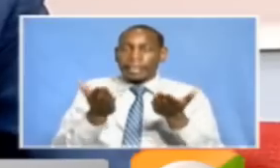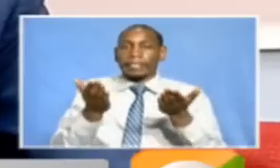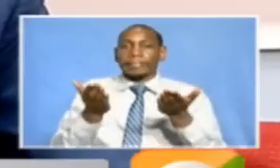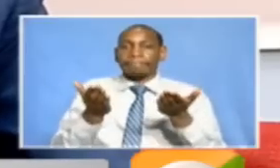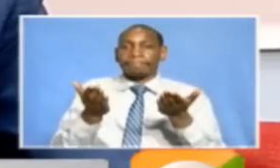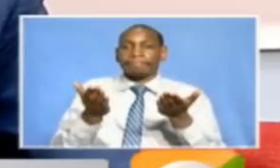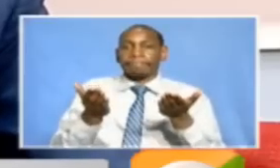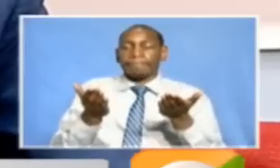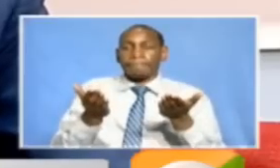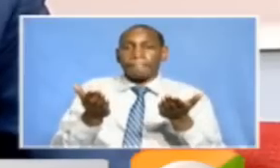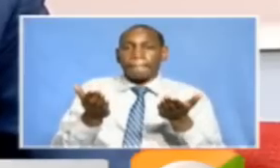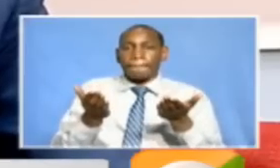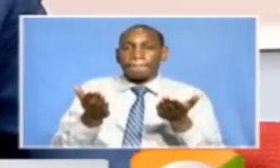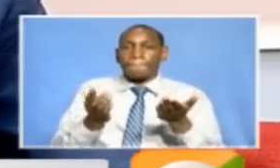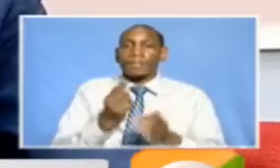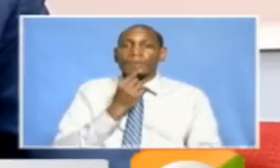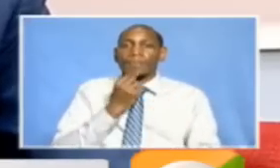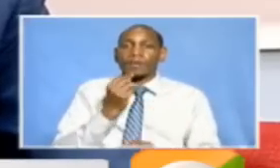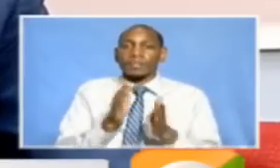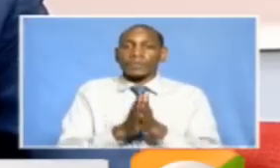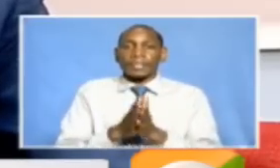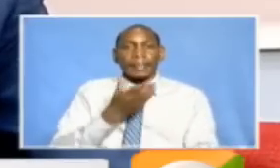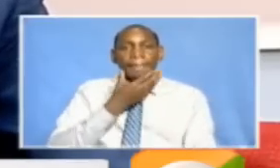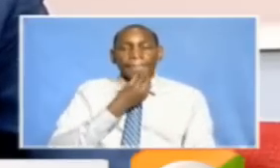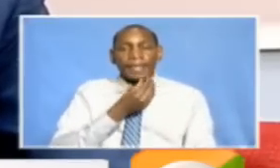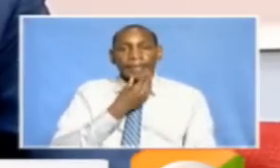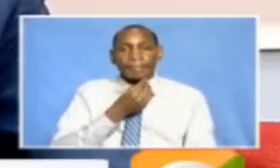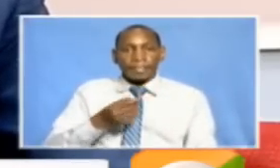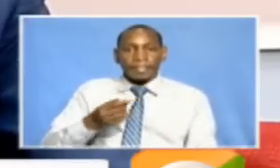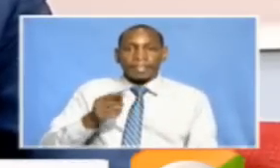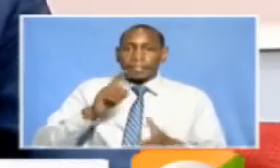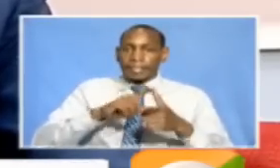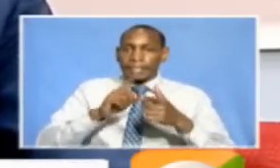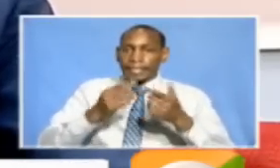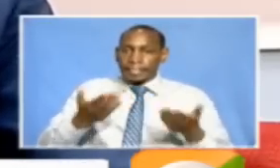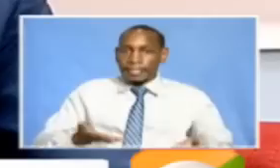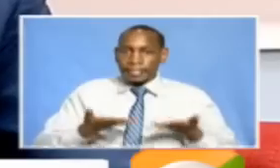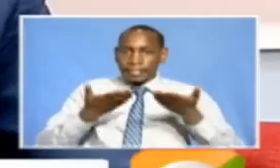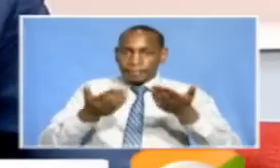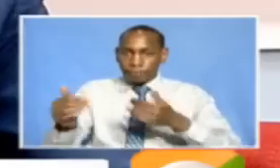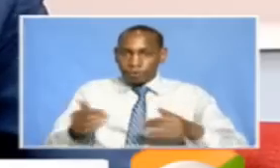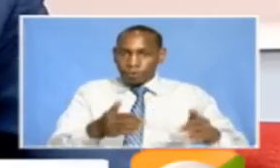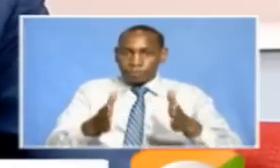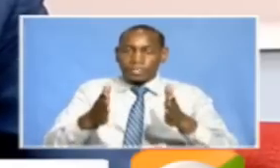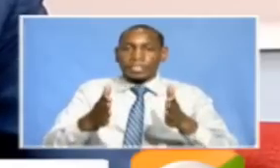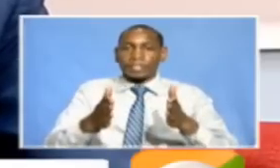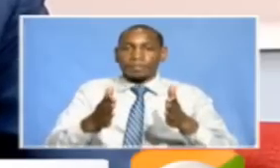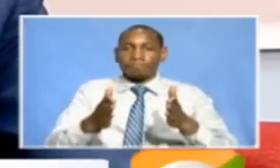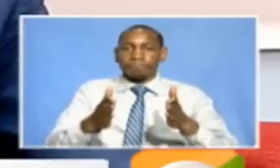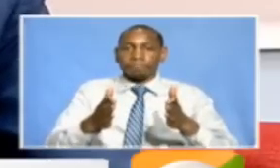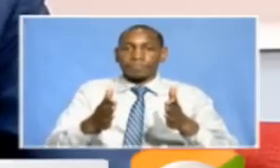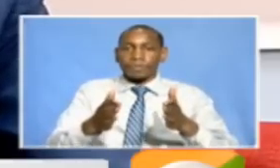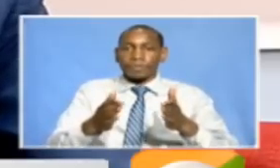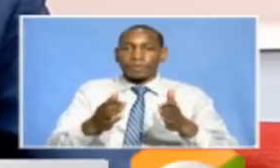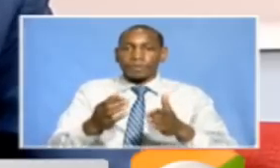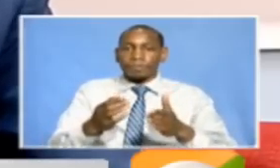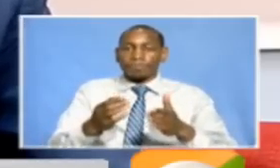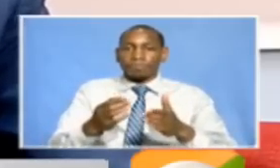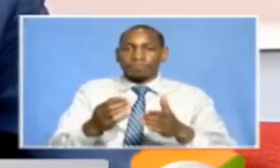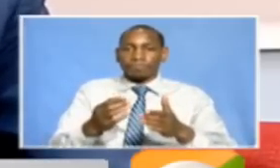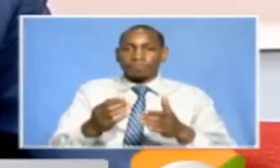enlightening the boys and ultimately men, we then provide an avenue for them to come out and